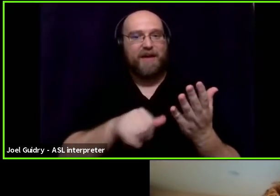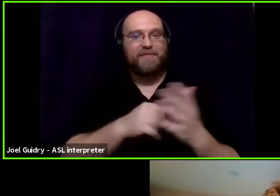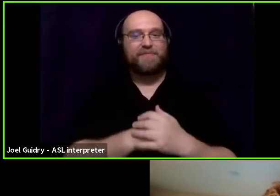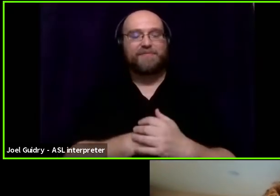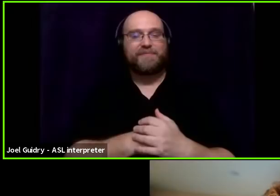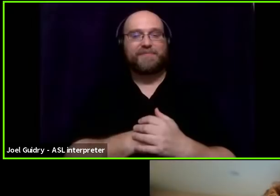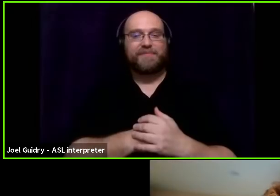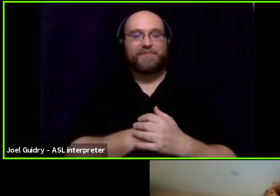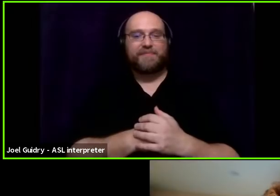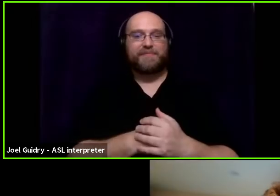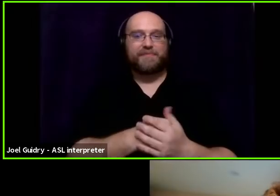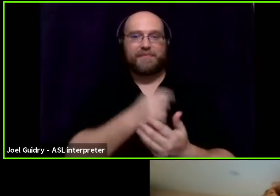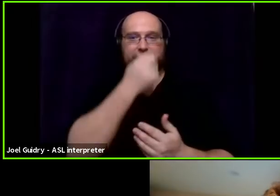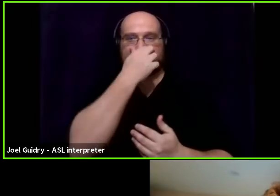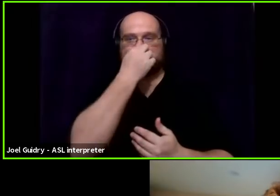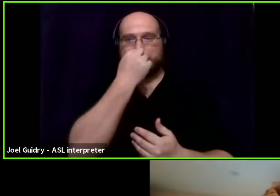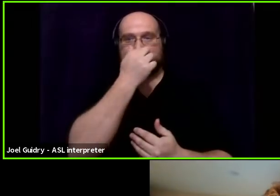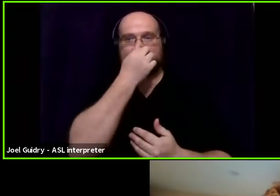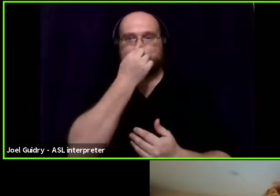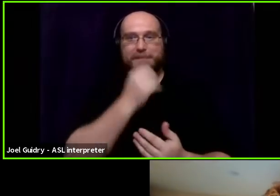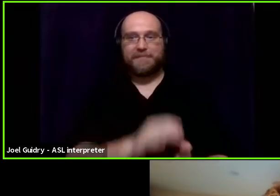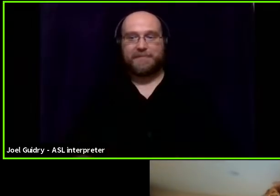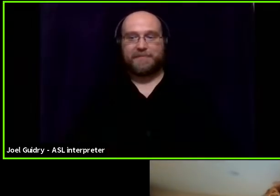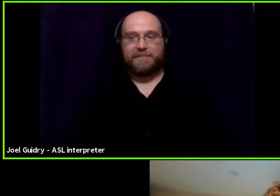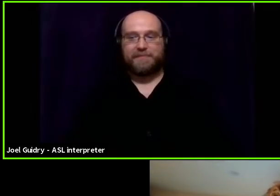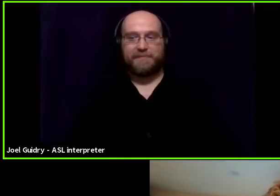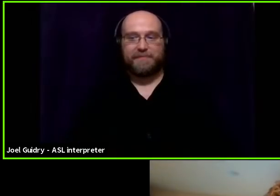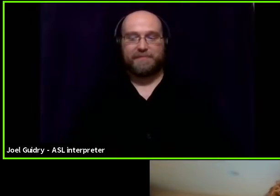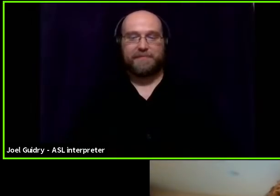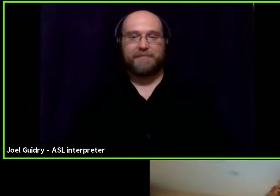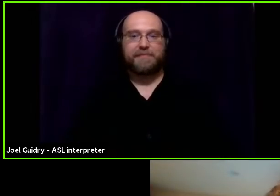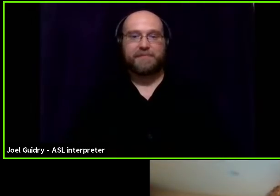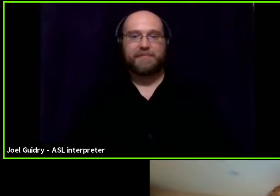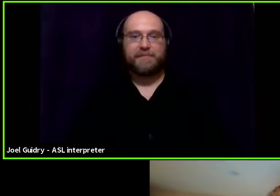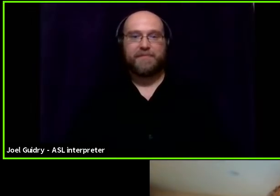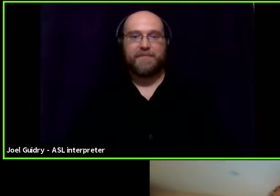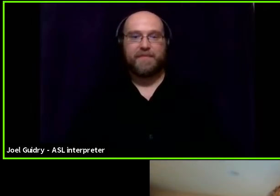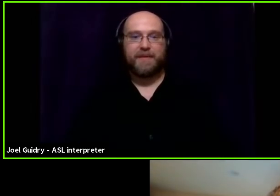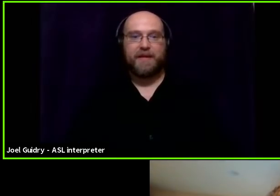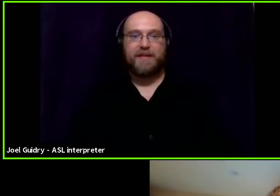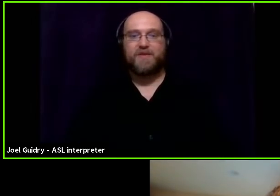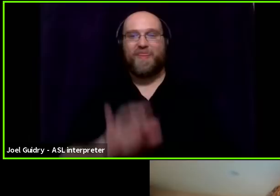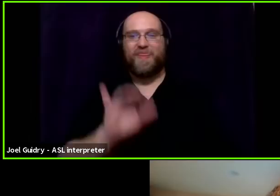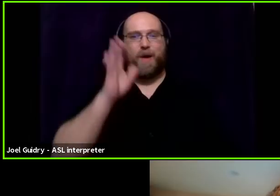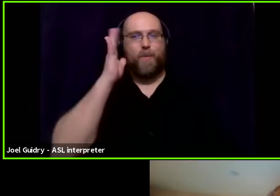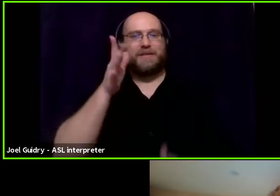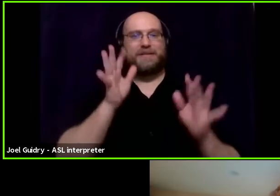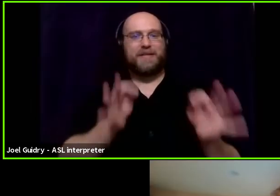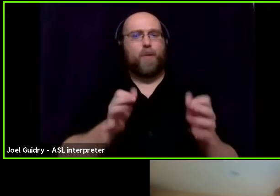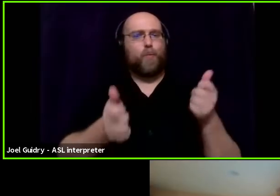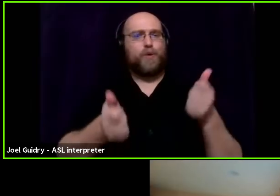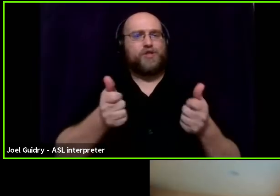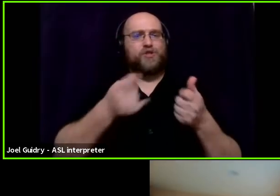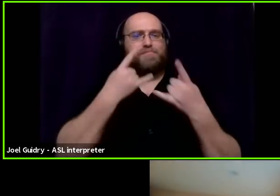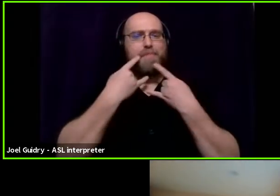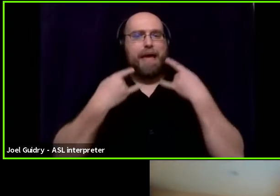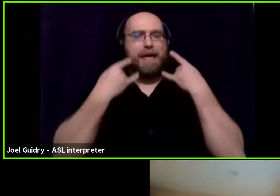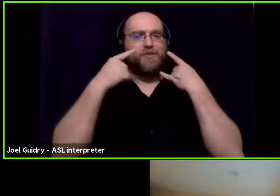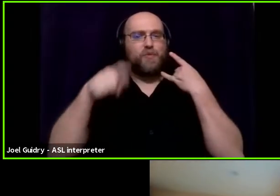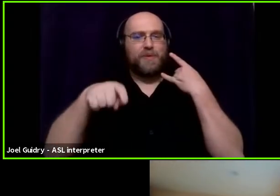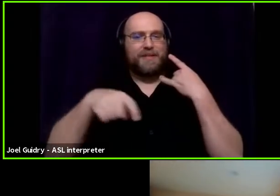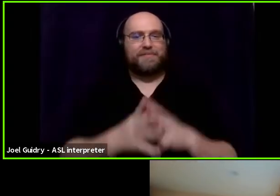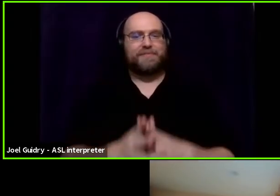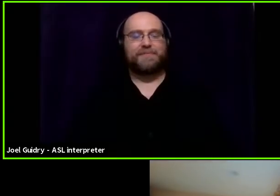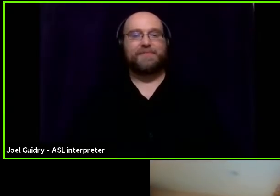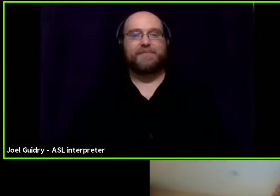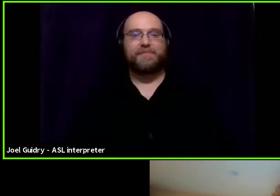like will then determine the exact mask you need. Thank you.